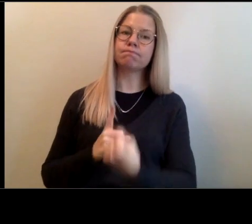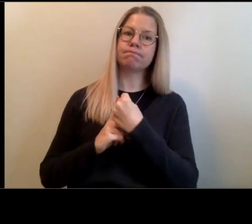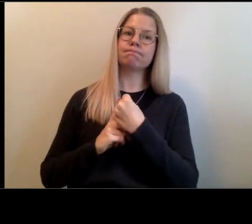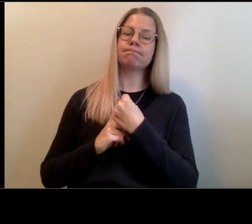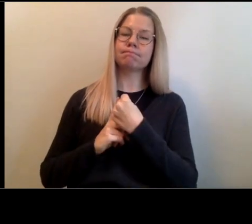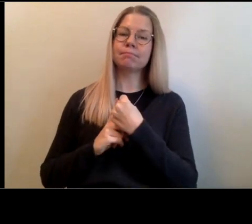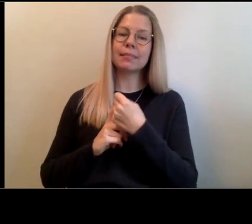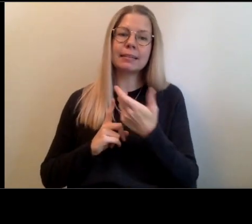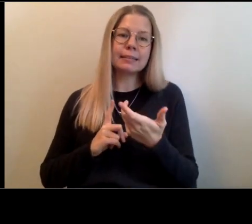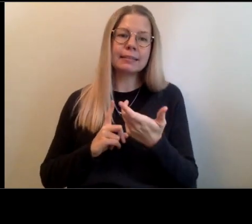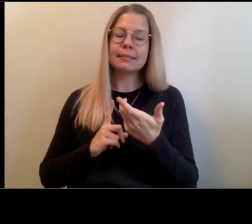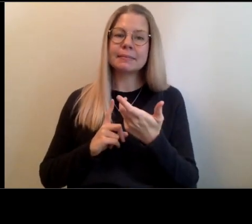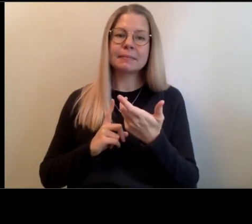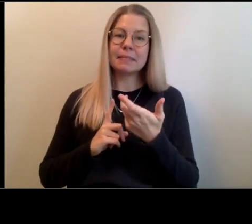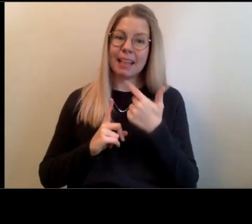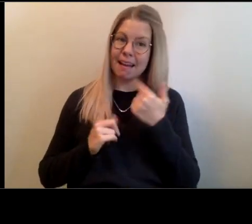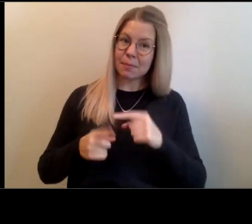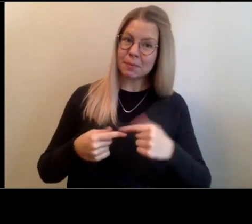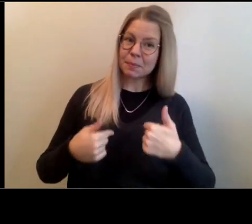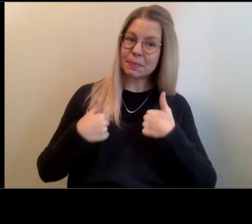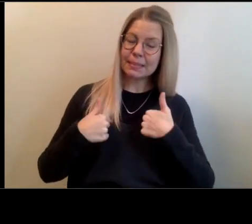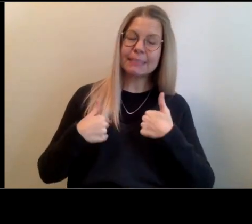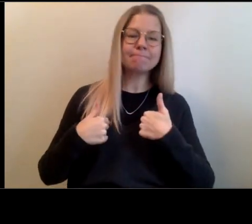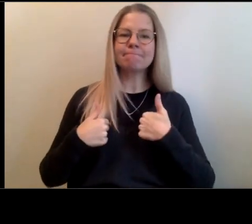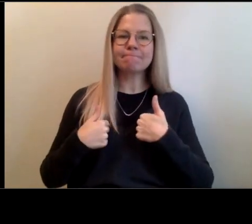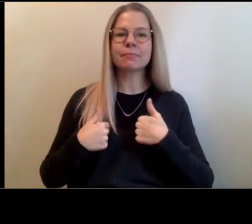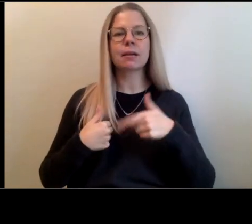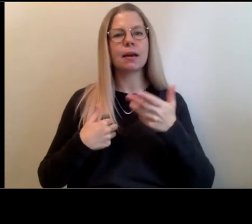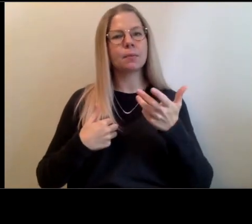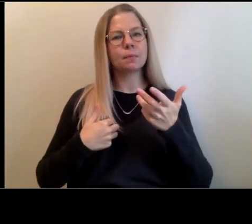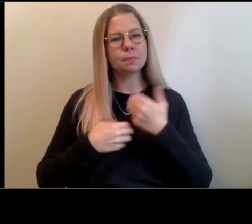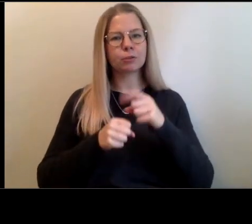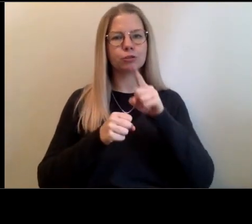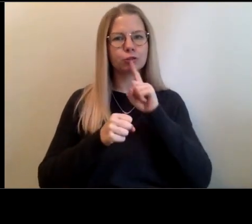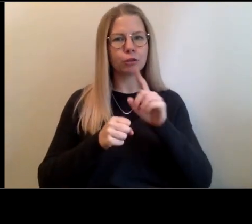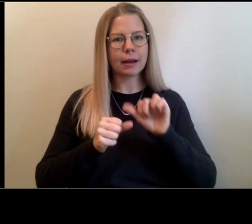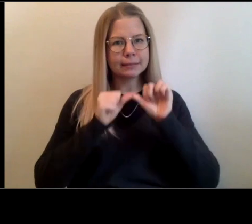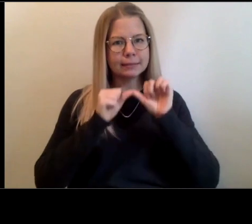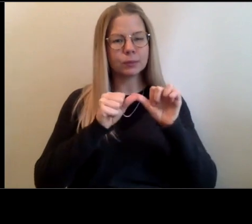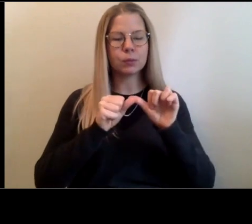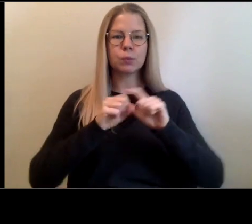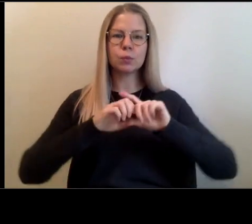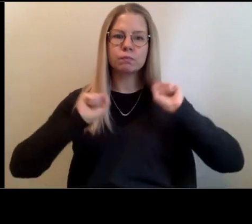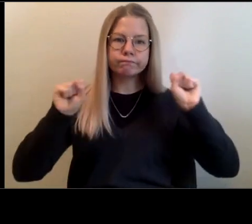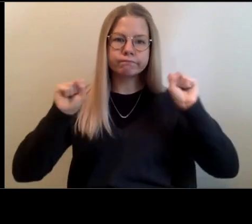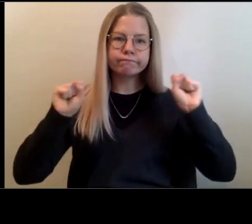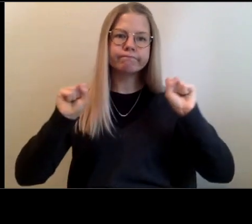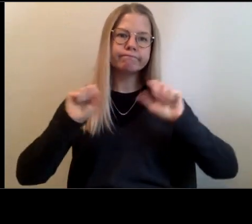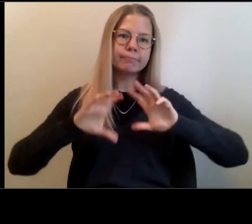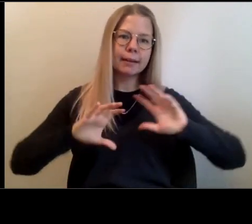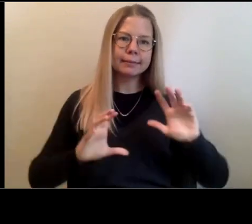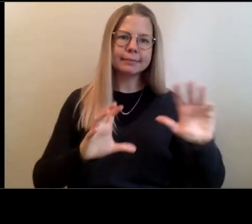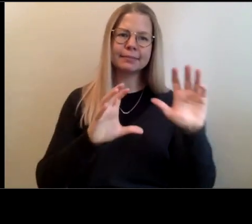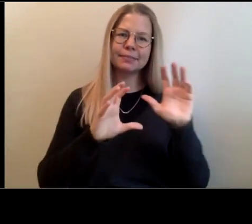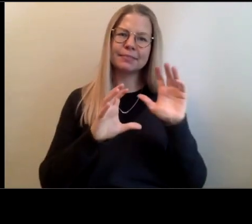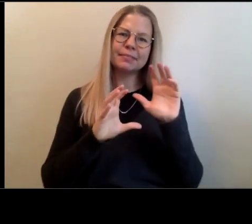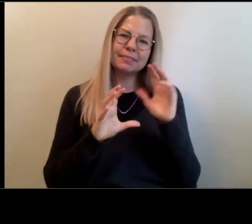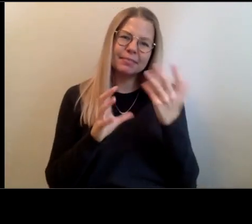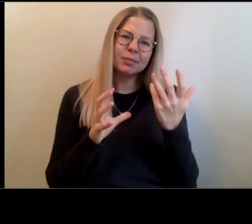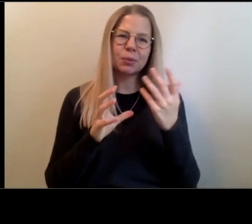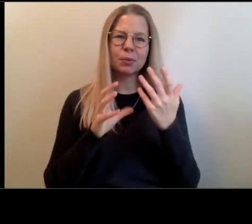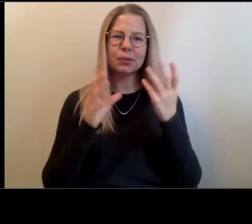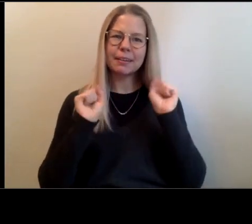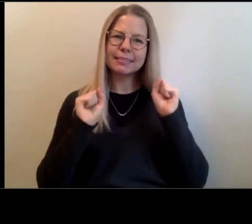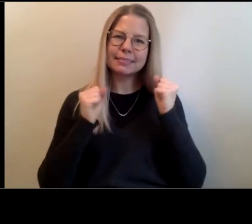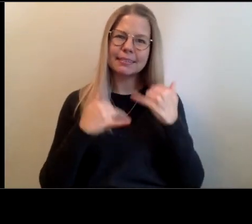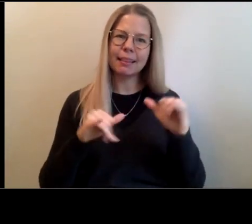of how important it was to actually use it or lose it. So I think it's making